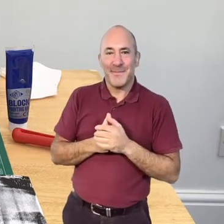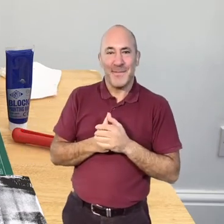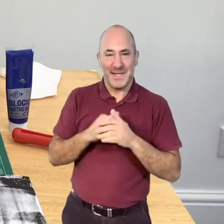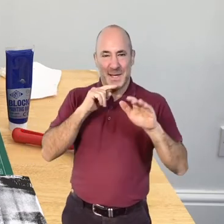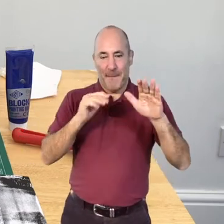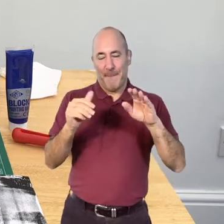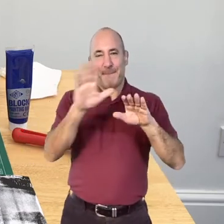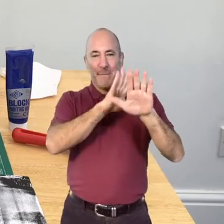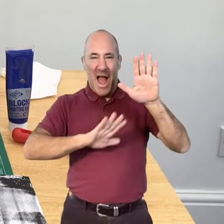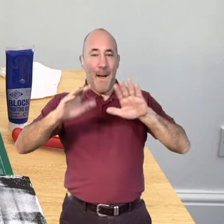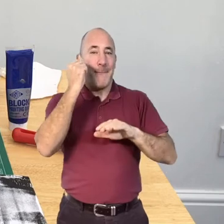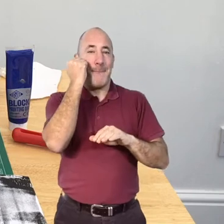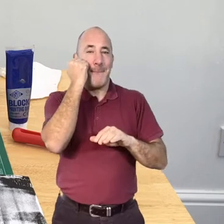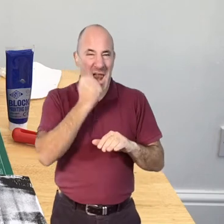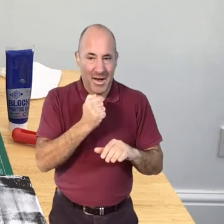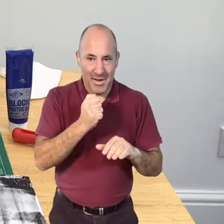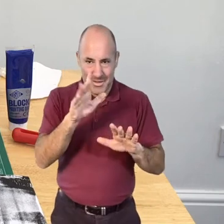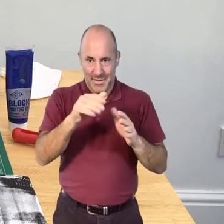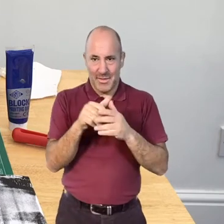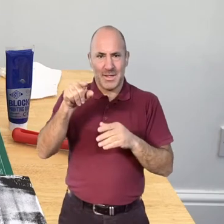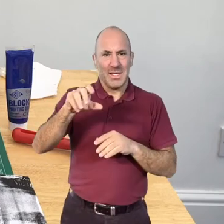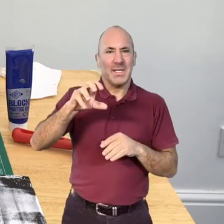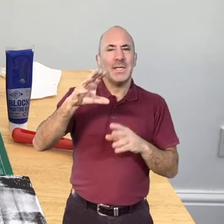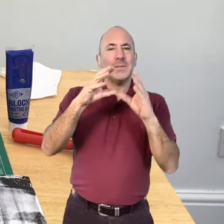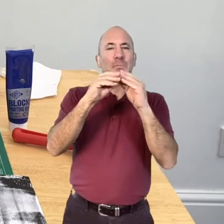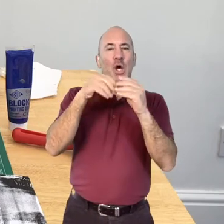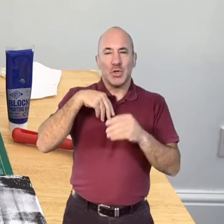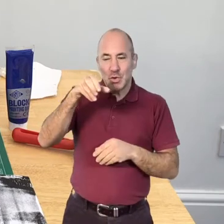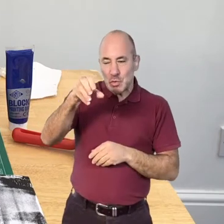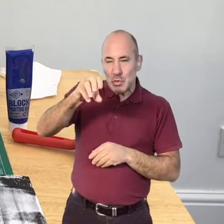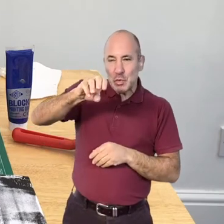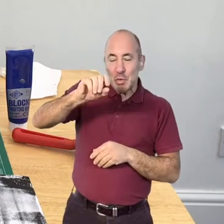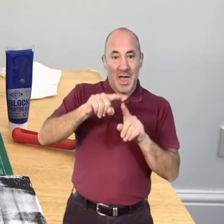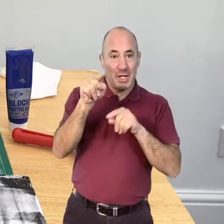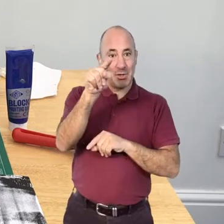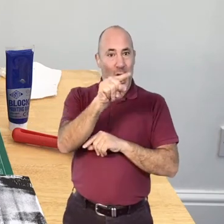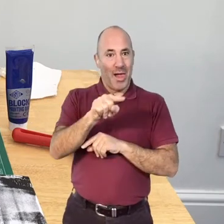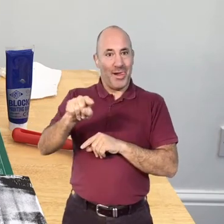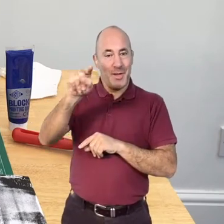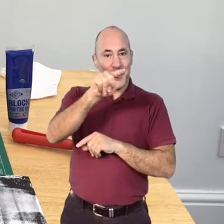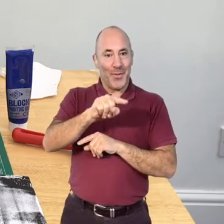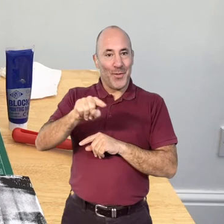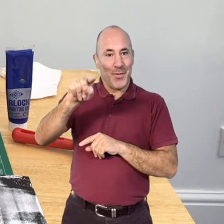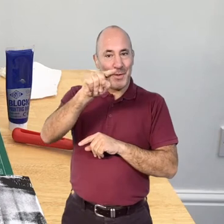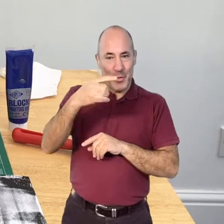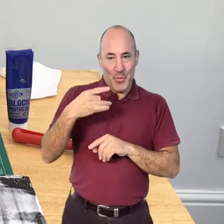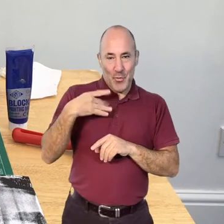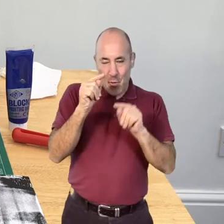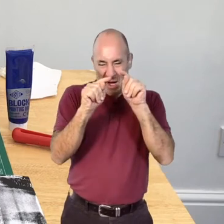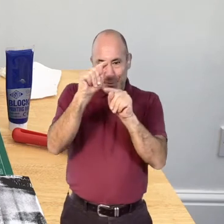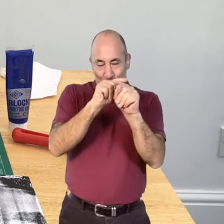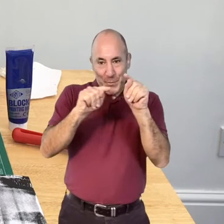black, and we've got, with the sponge, it's made big